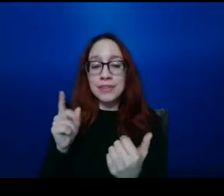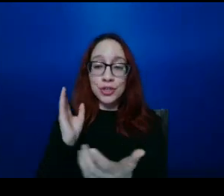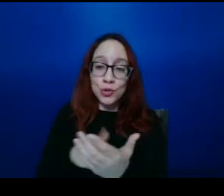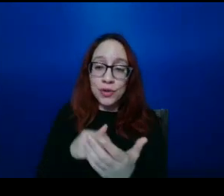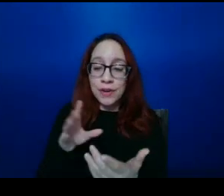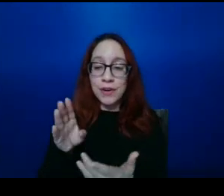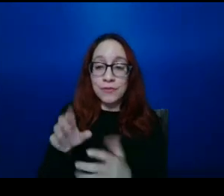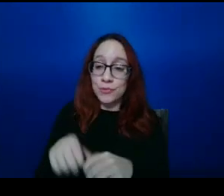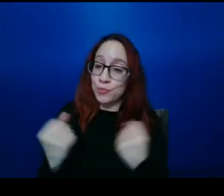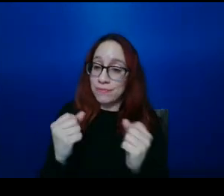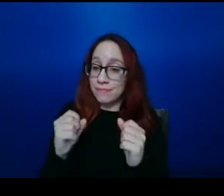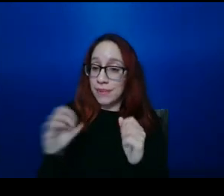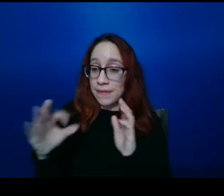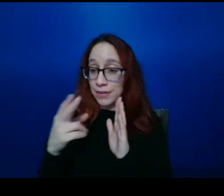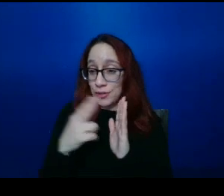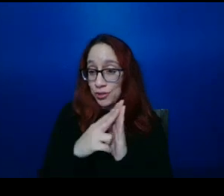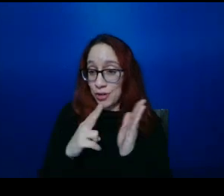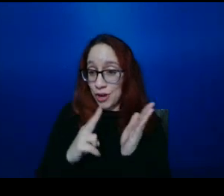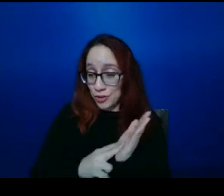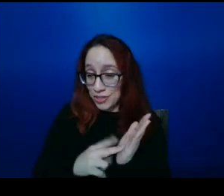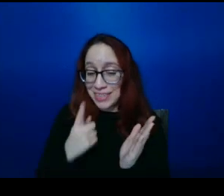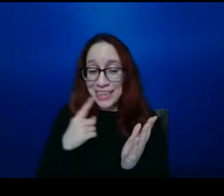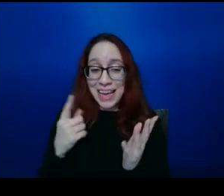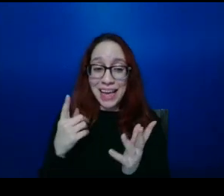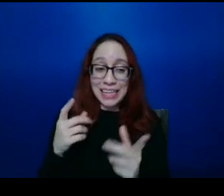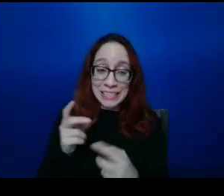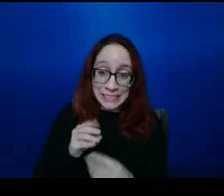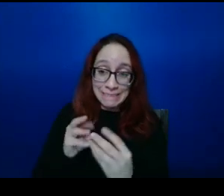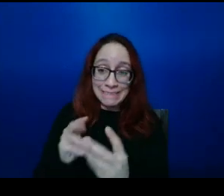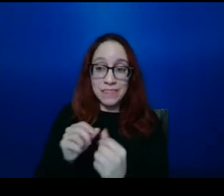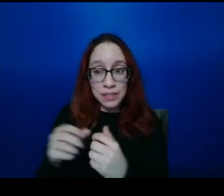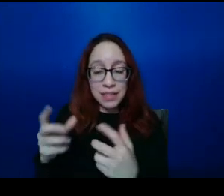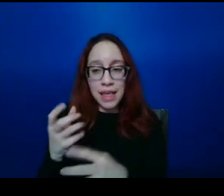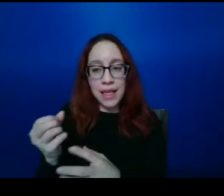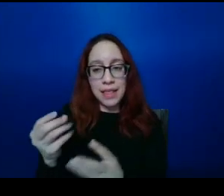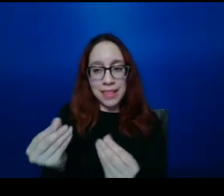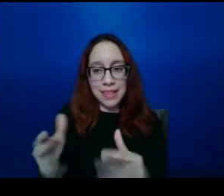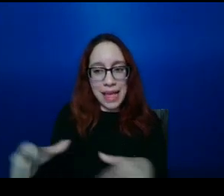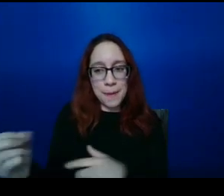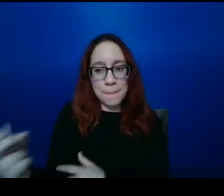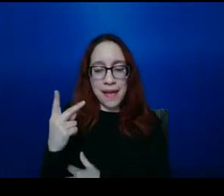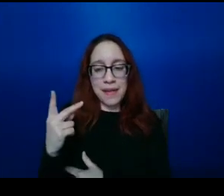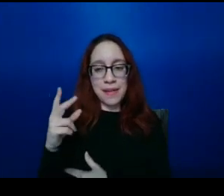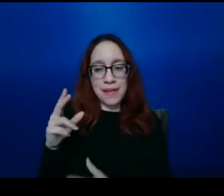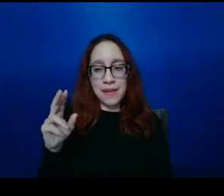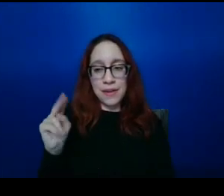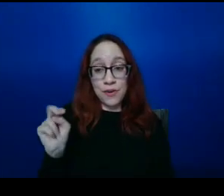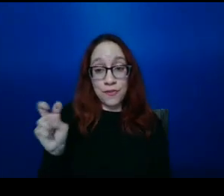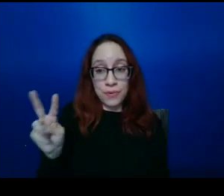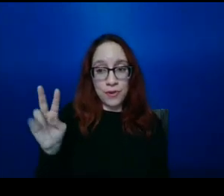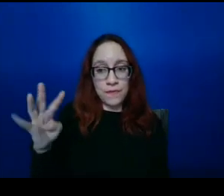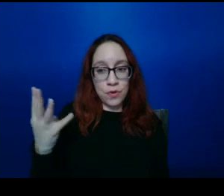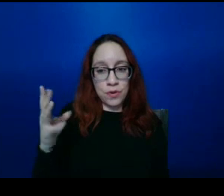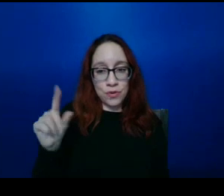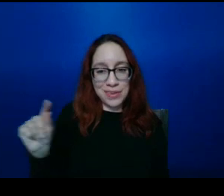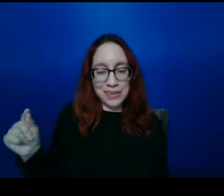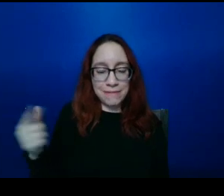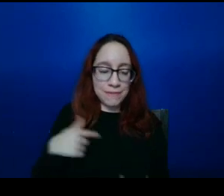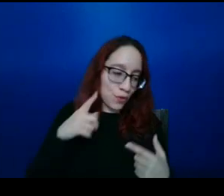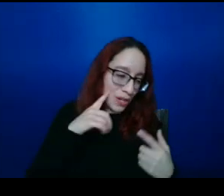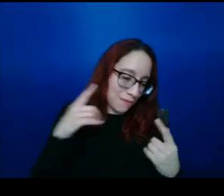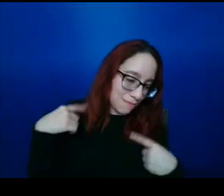breach of contract and fought harder to get our land back in 2020, November 4, 2020. At this point,